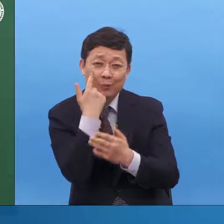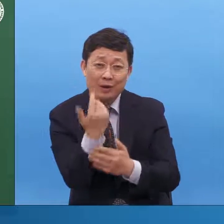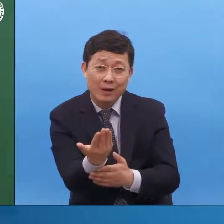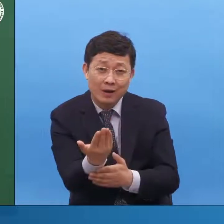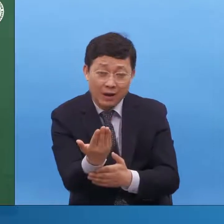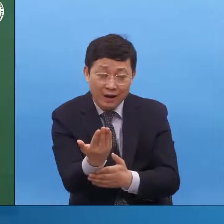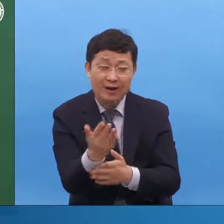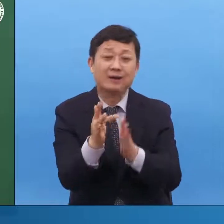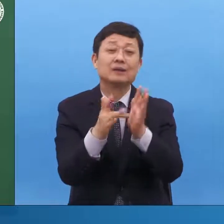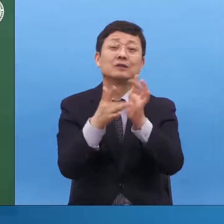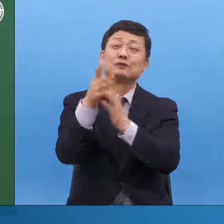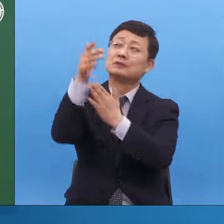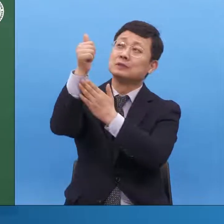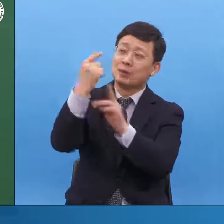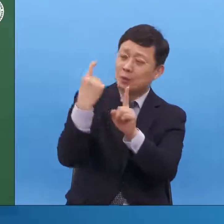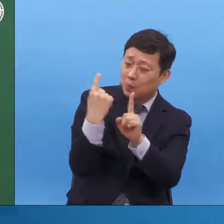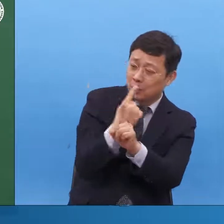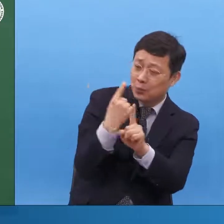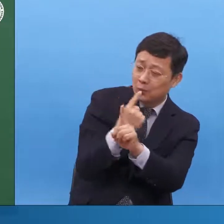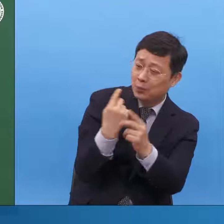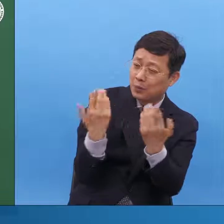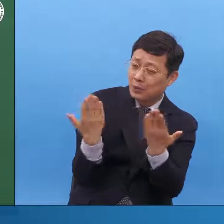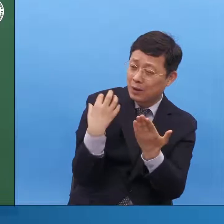It was Jesus' healing ministry.